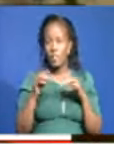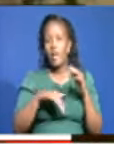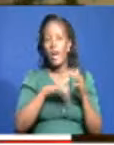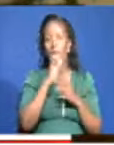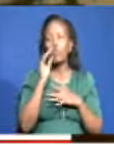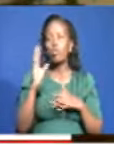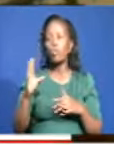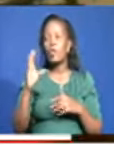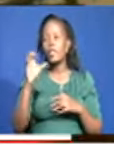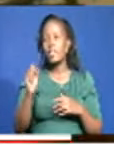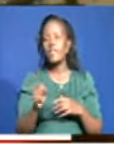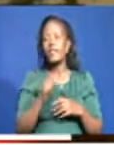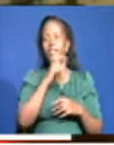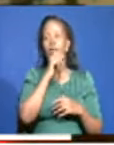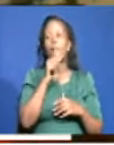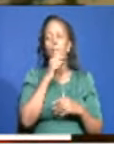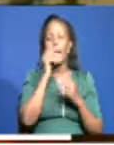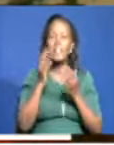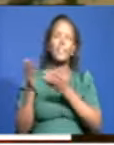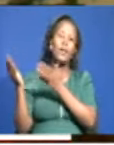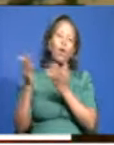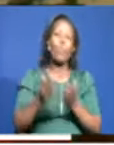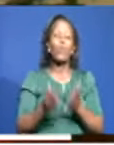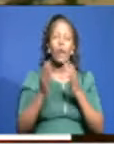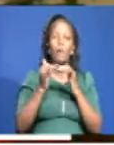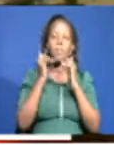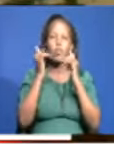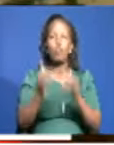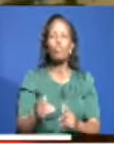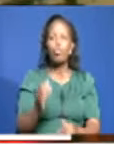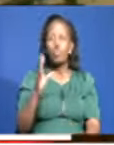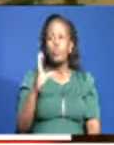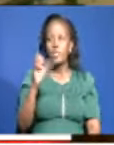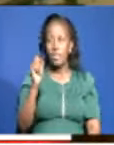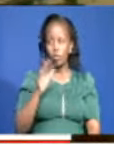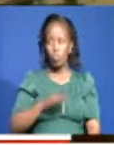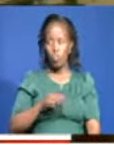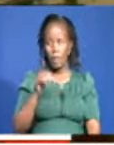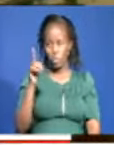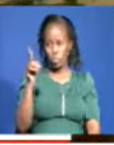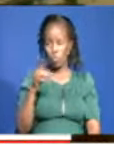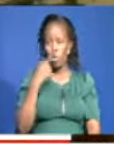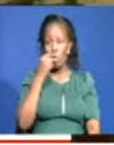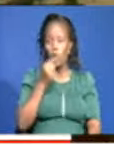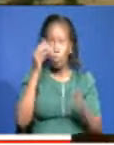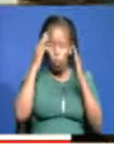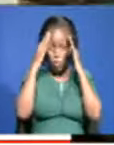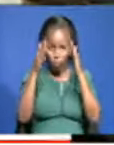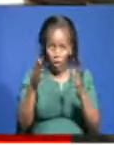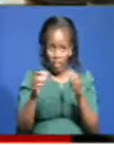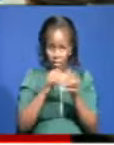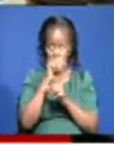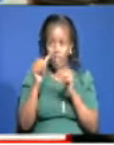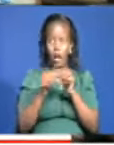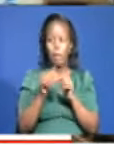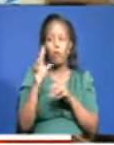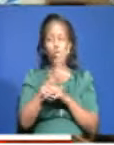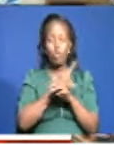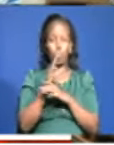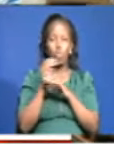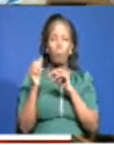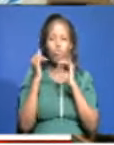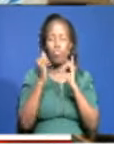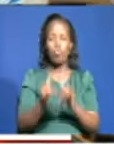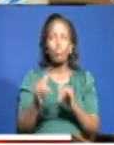Balala ushered in his successor Penina Malonza, whose focus is on adoption of new but tested strategies